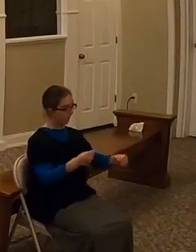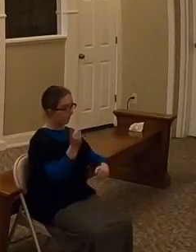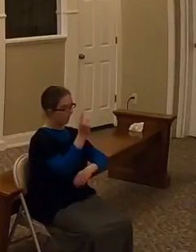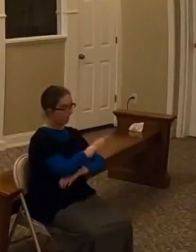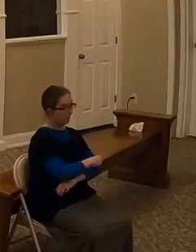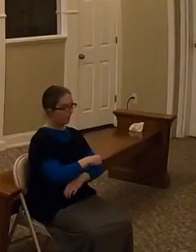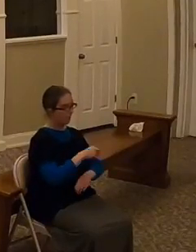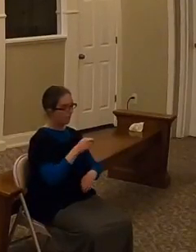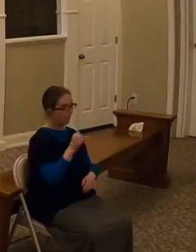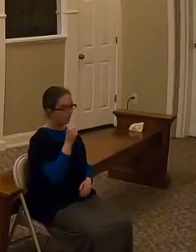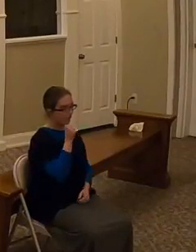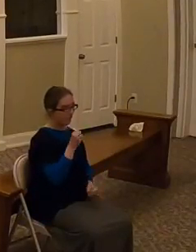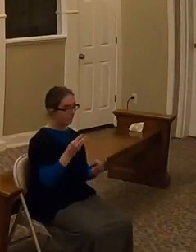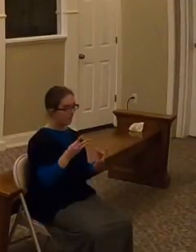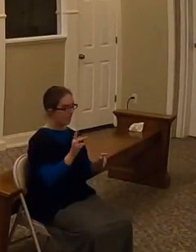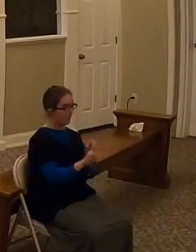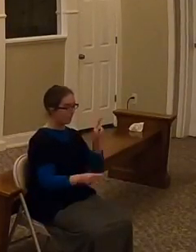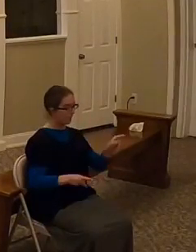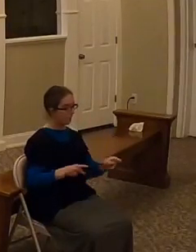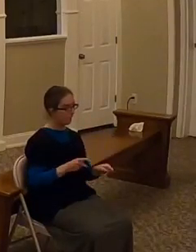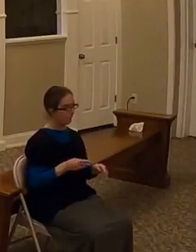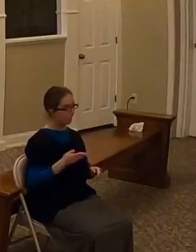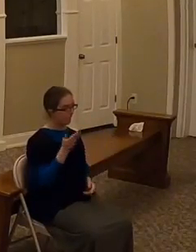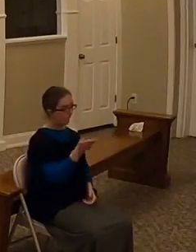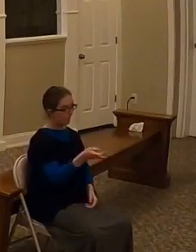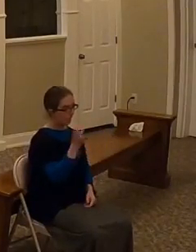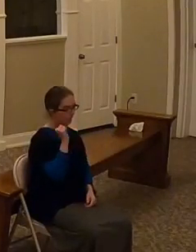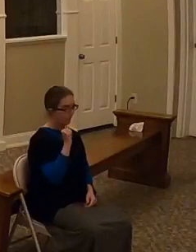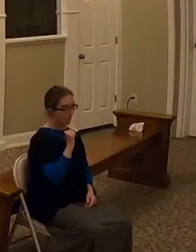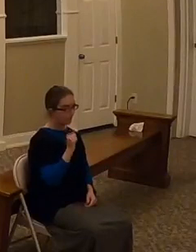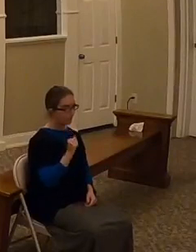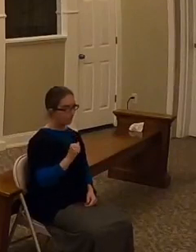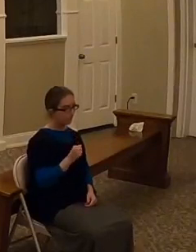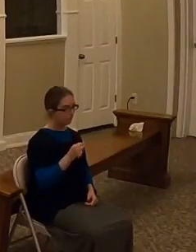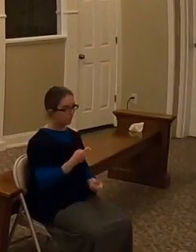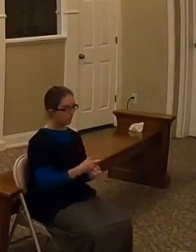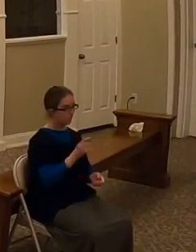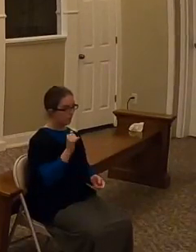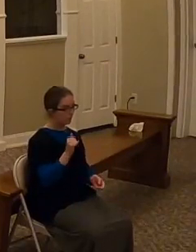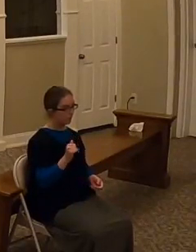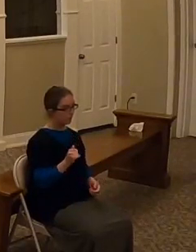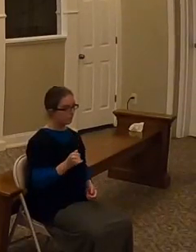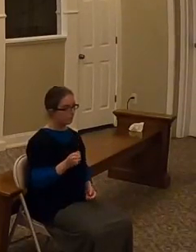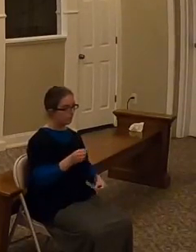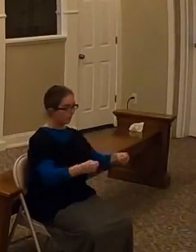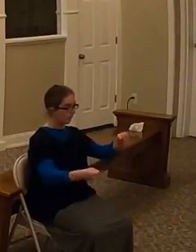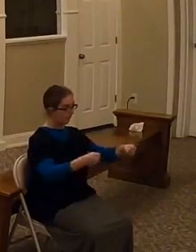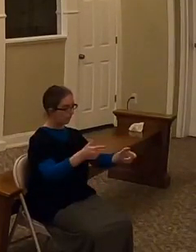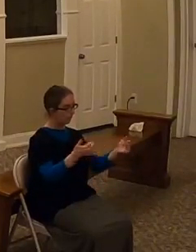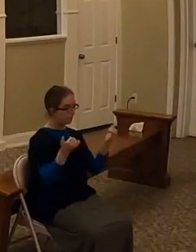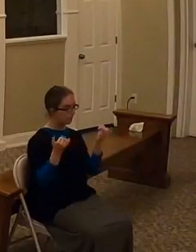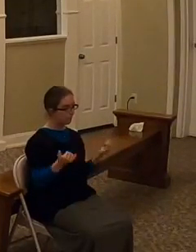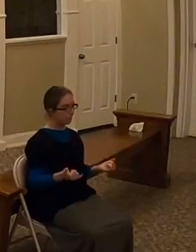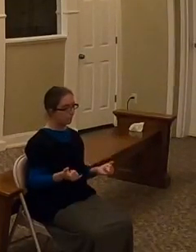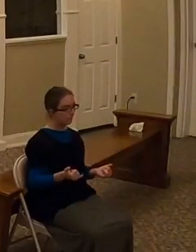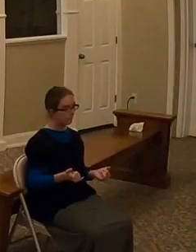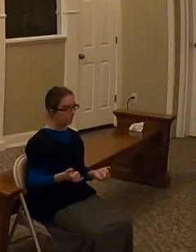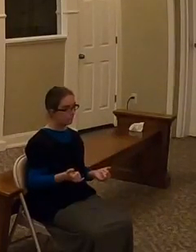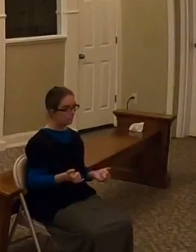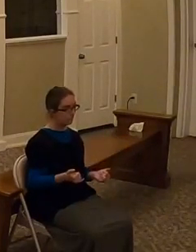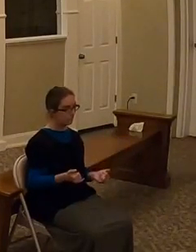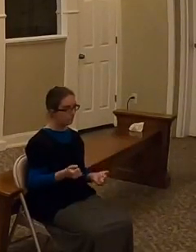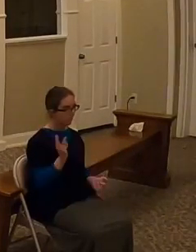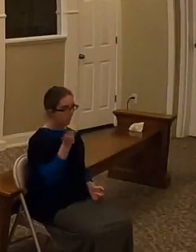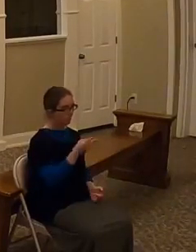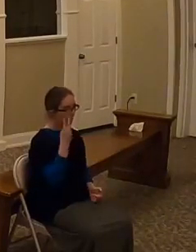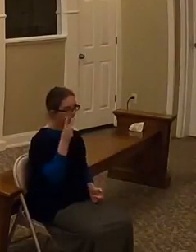days, there wasn't hardly anybody out there. I don't know what's going on, but anyway, there wasn't hardly nobody out there. But we're driving down the beach, and all of a sudden,